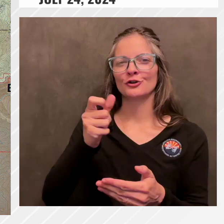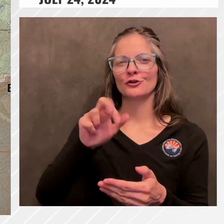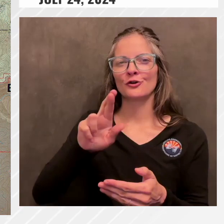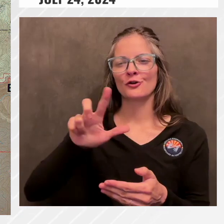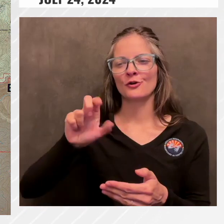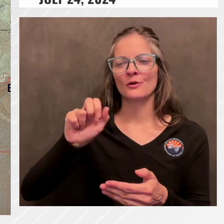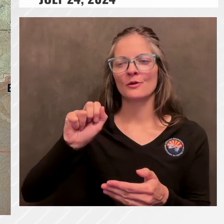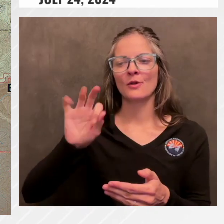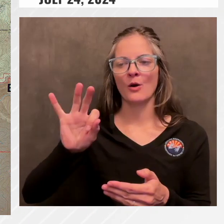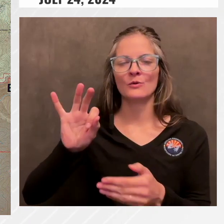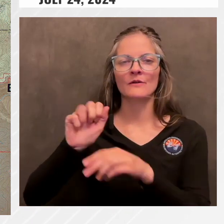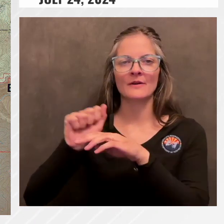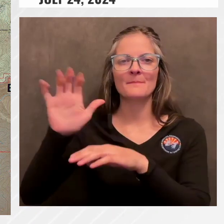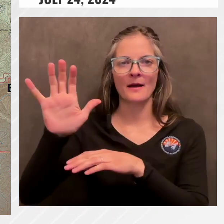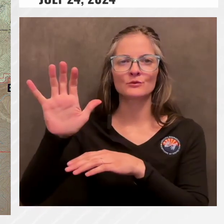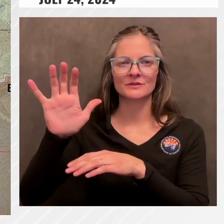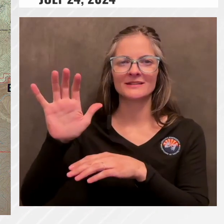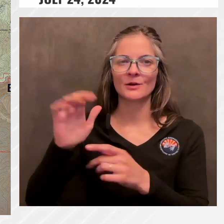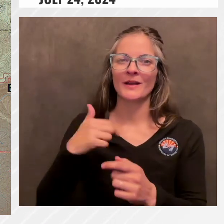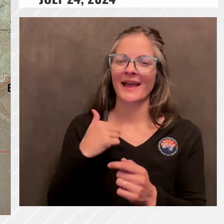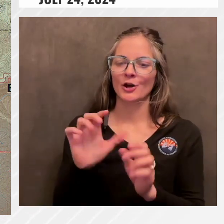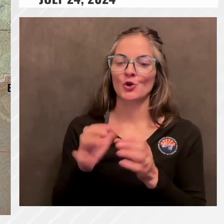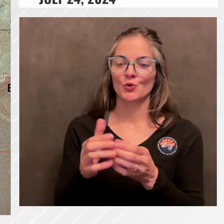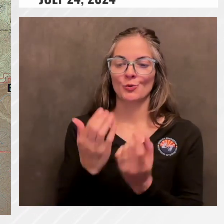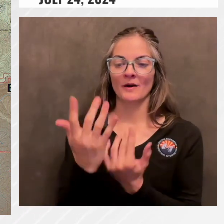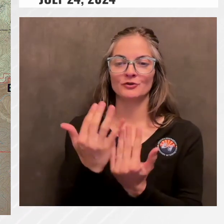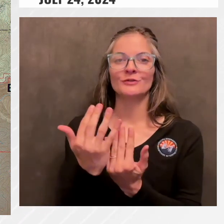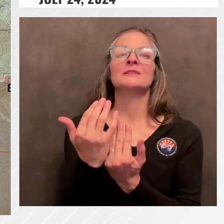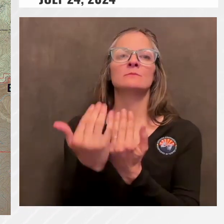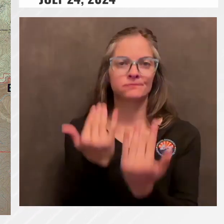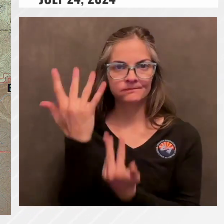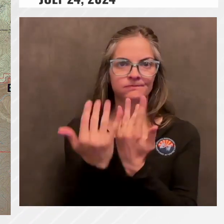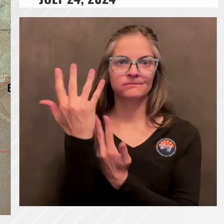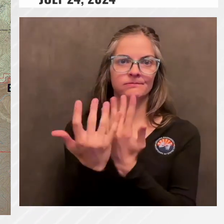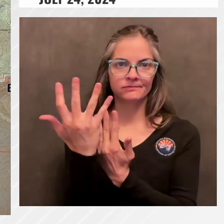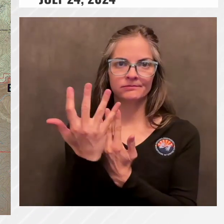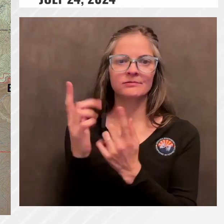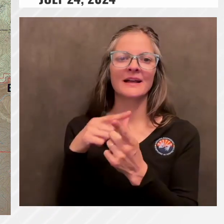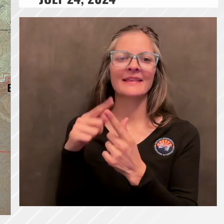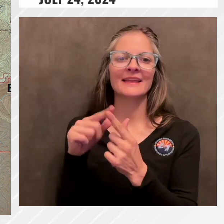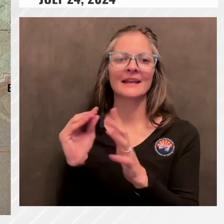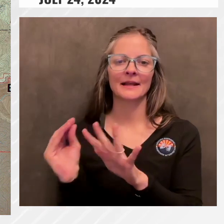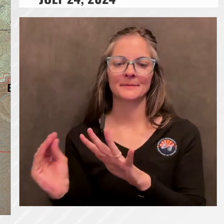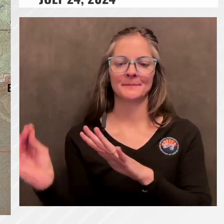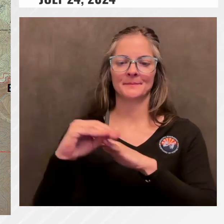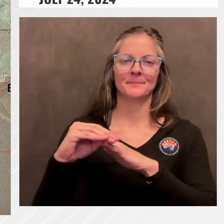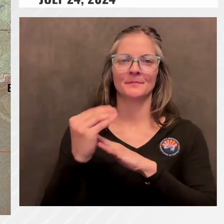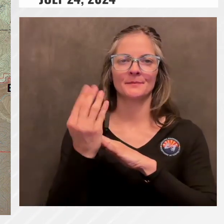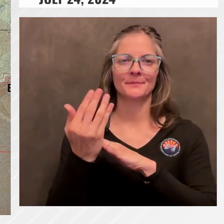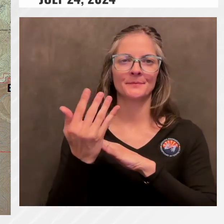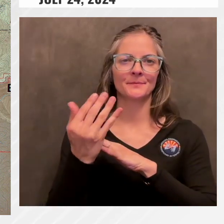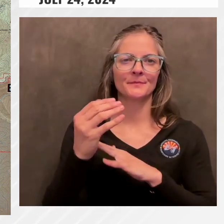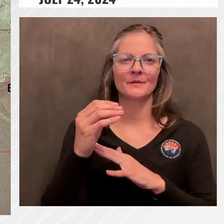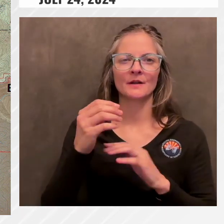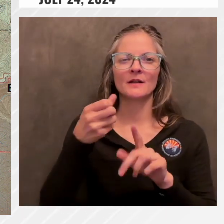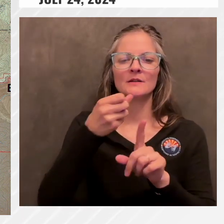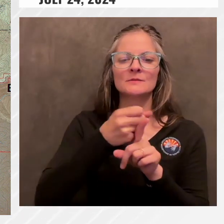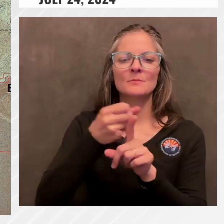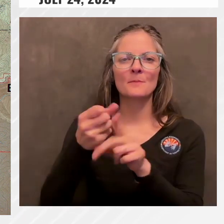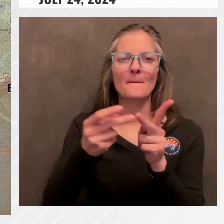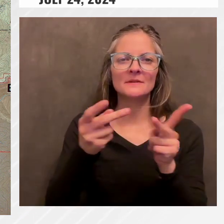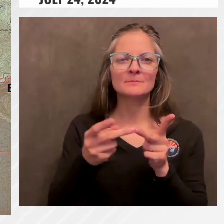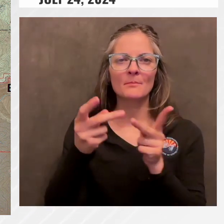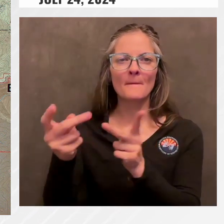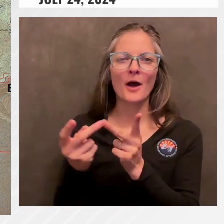trees torch, and it put some spots onto this little finger right here, and then it spotted